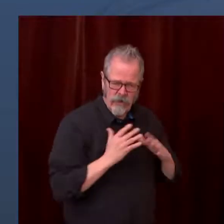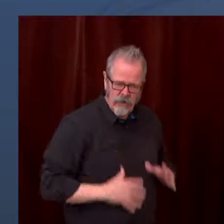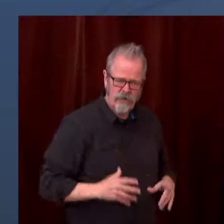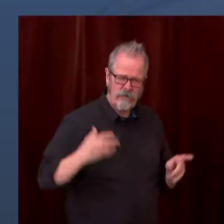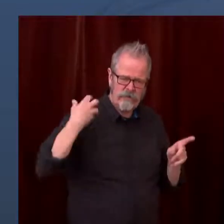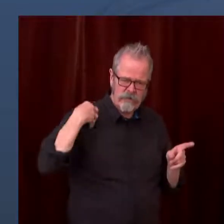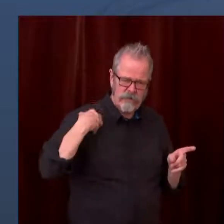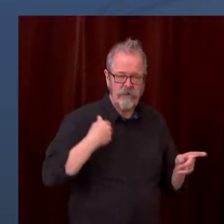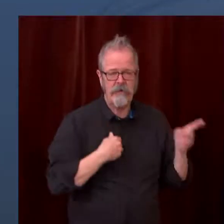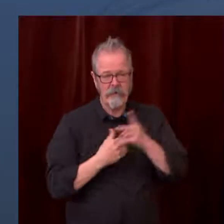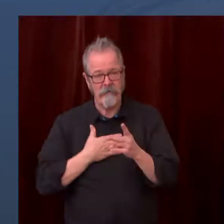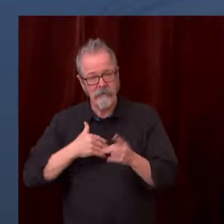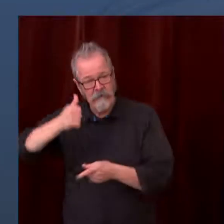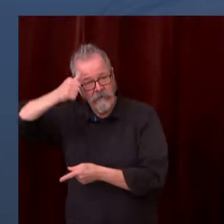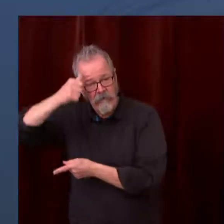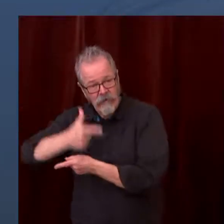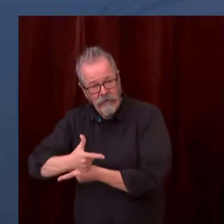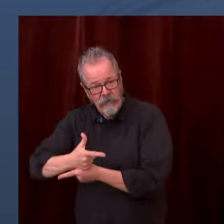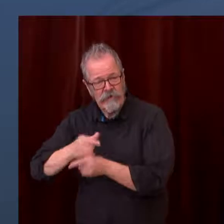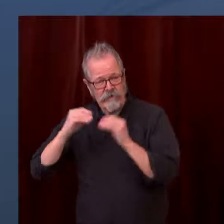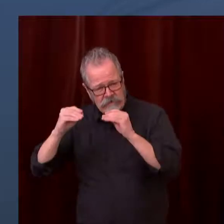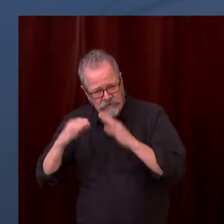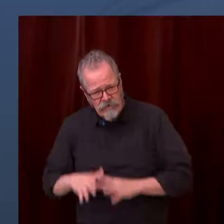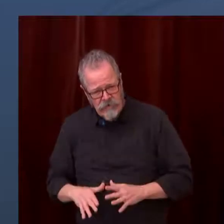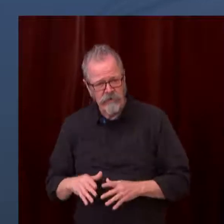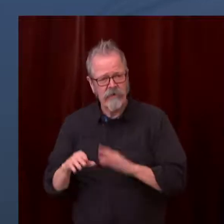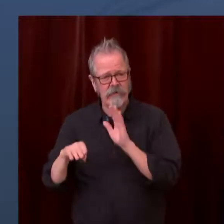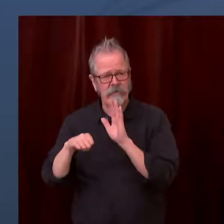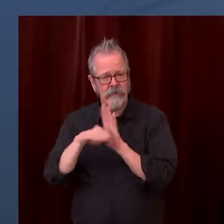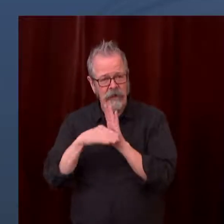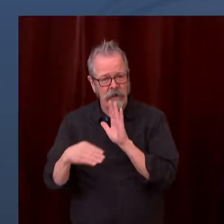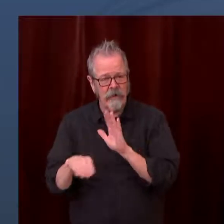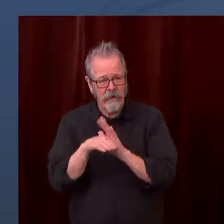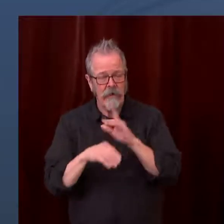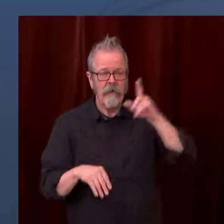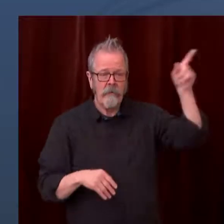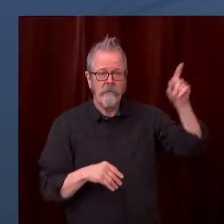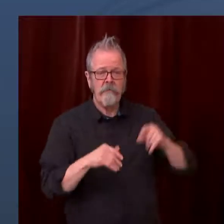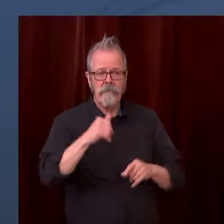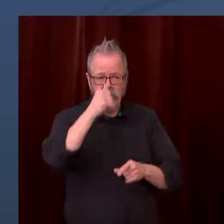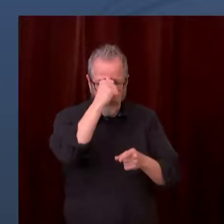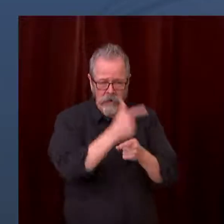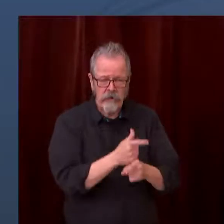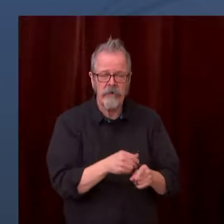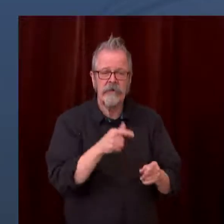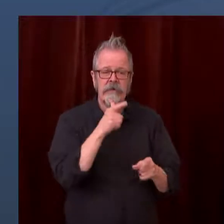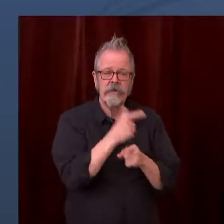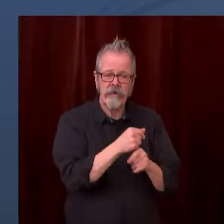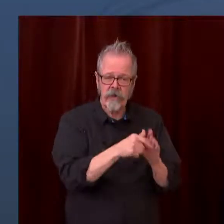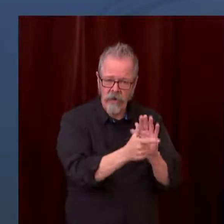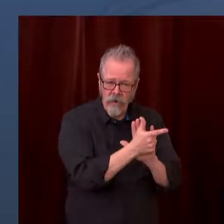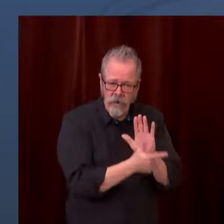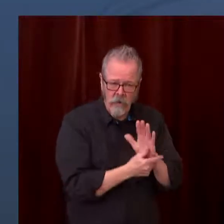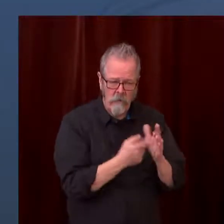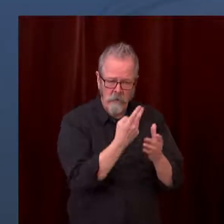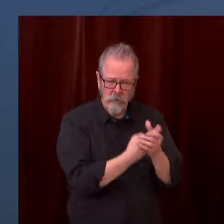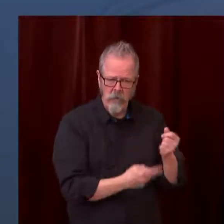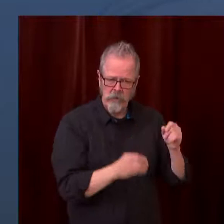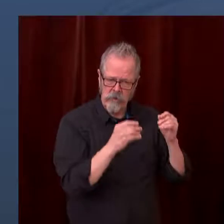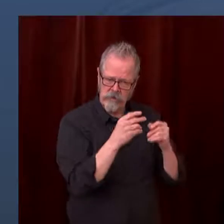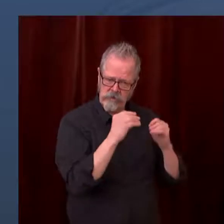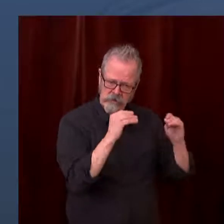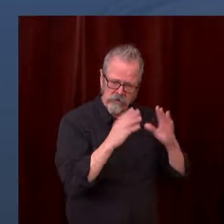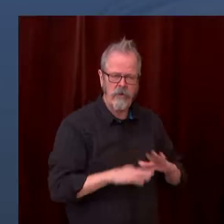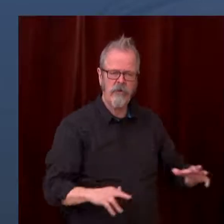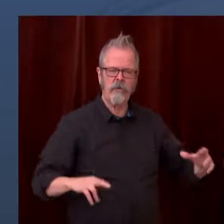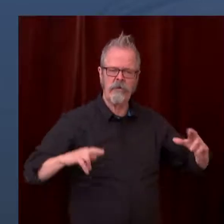area. My brother and sister-in-law are retired teachers in East Wenatchee, in the Wenatchee area. And I